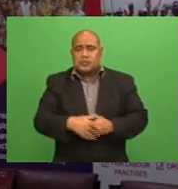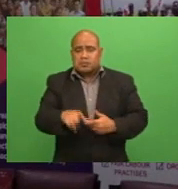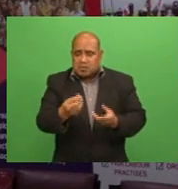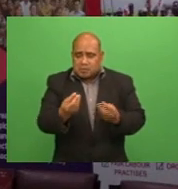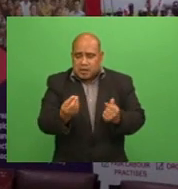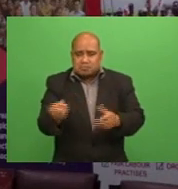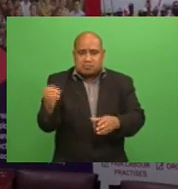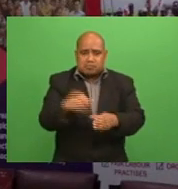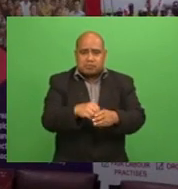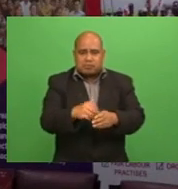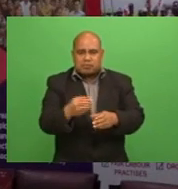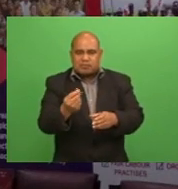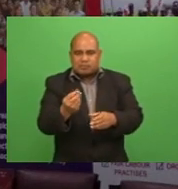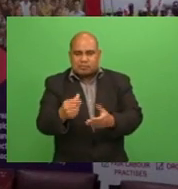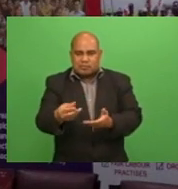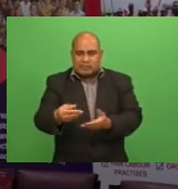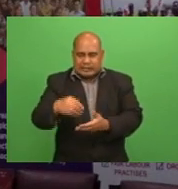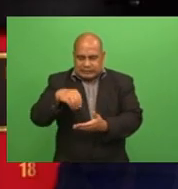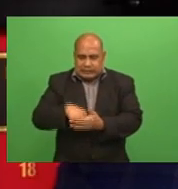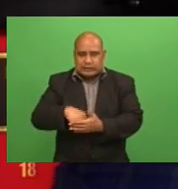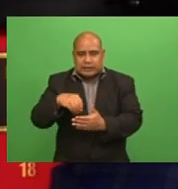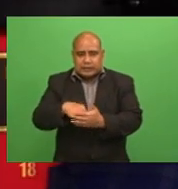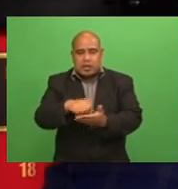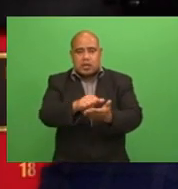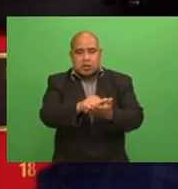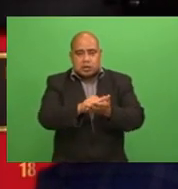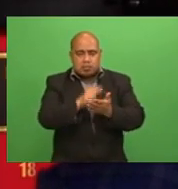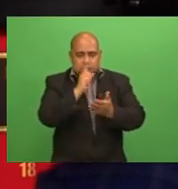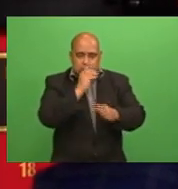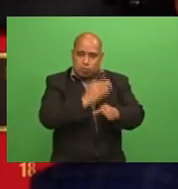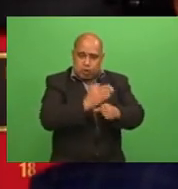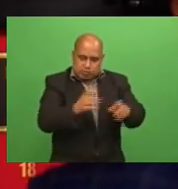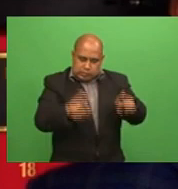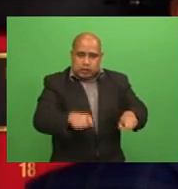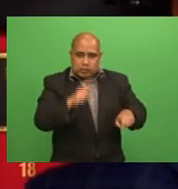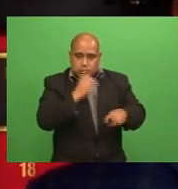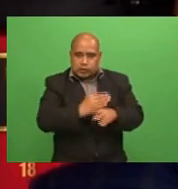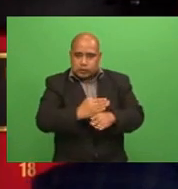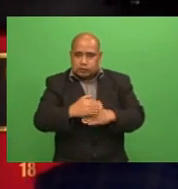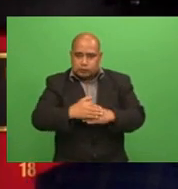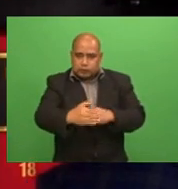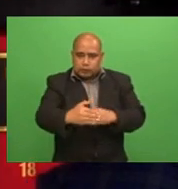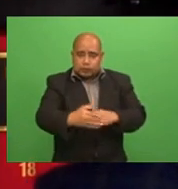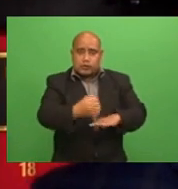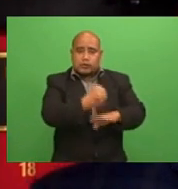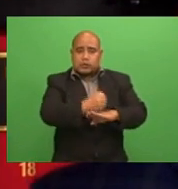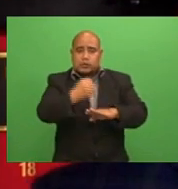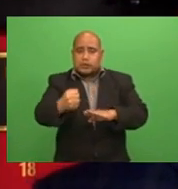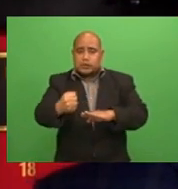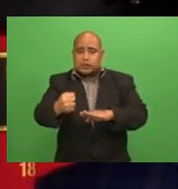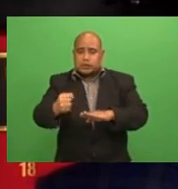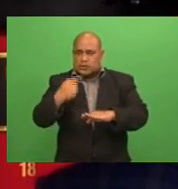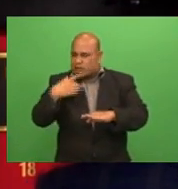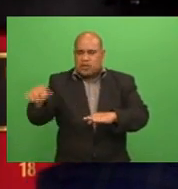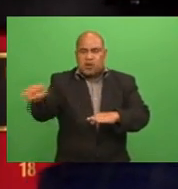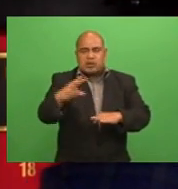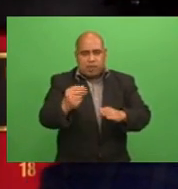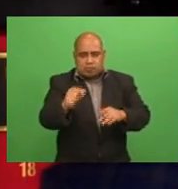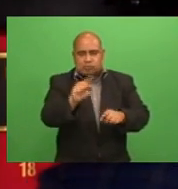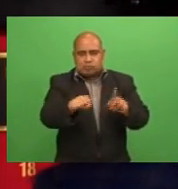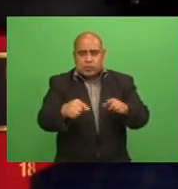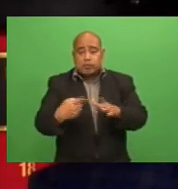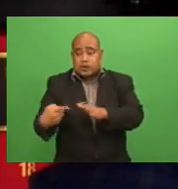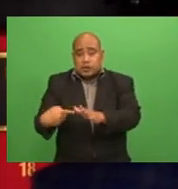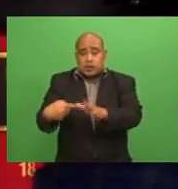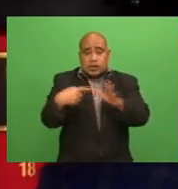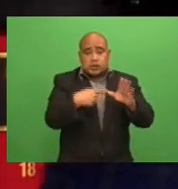can keep people employed a bit longer. It's not always that government's going to have the answer for everything. So the more minds we have in terms